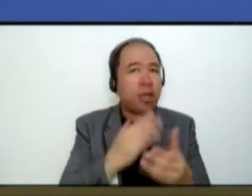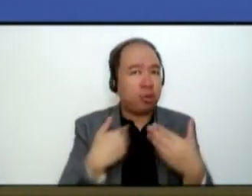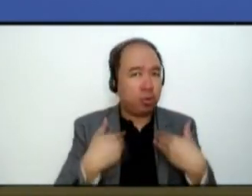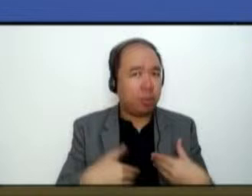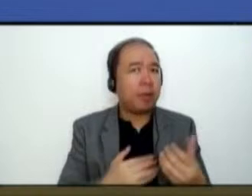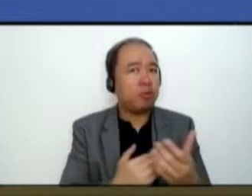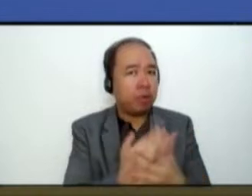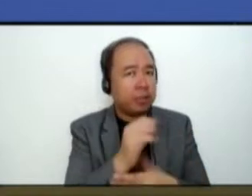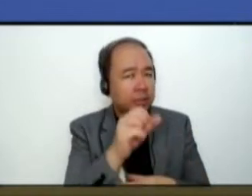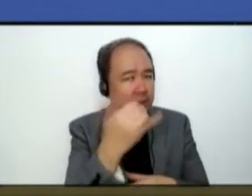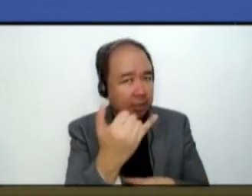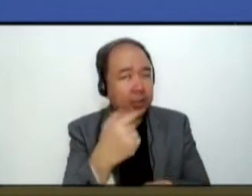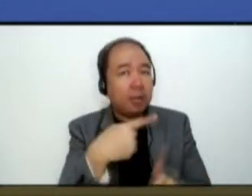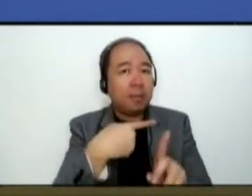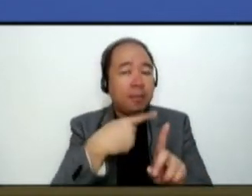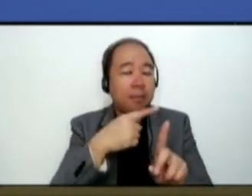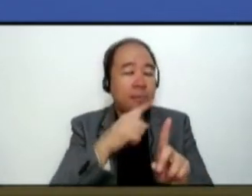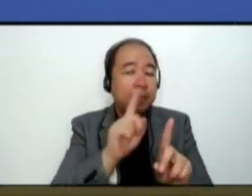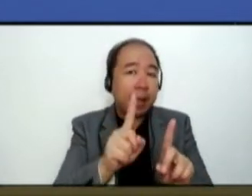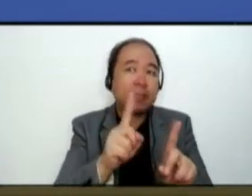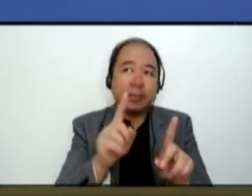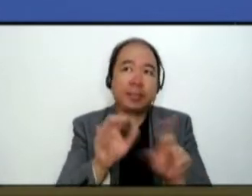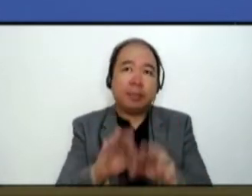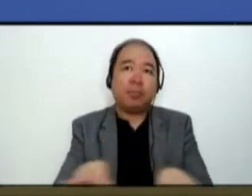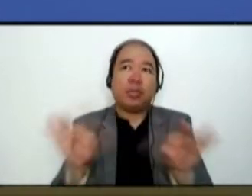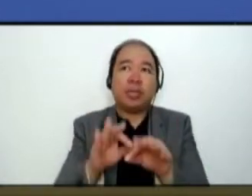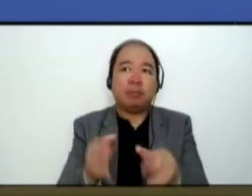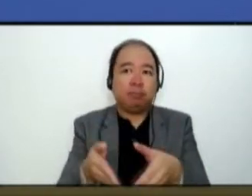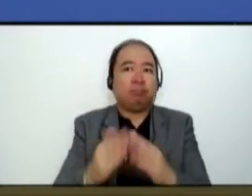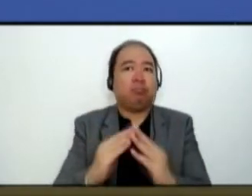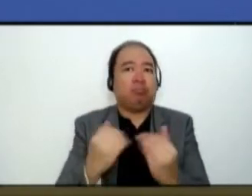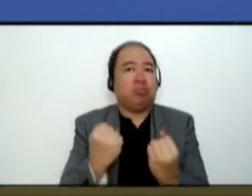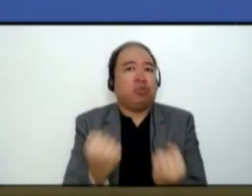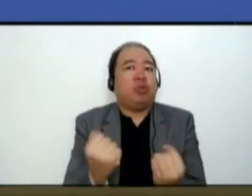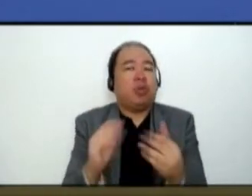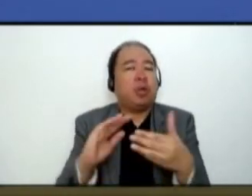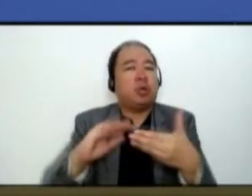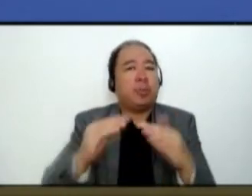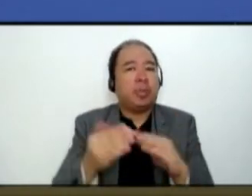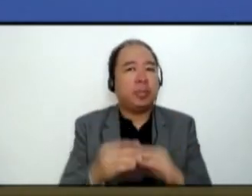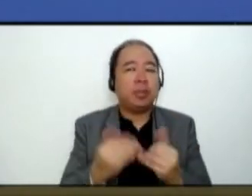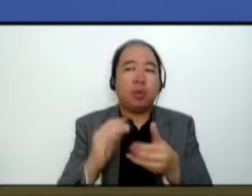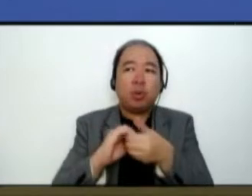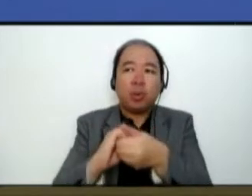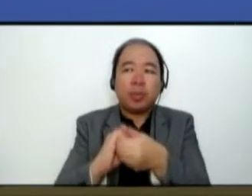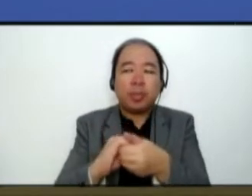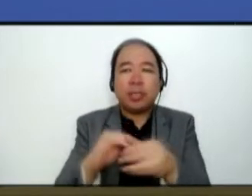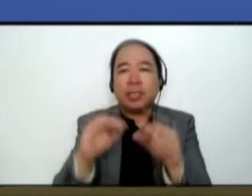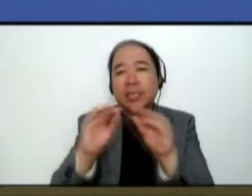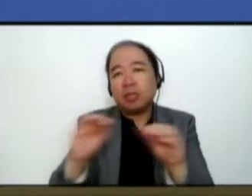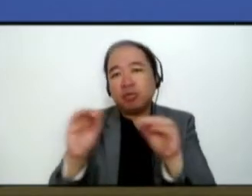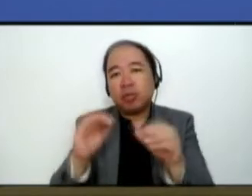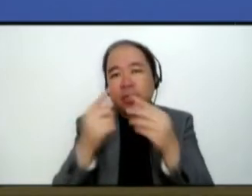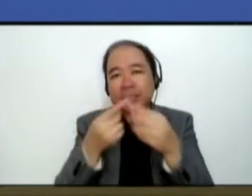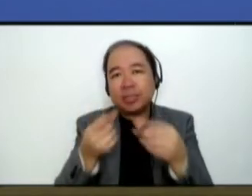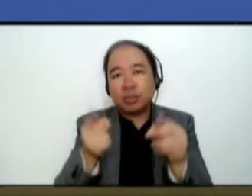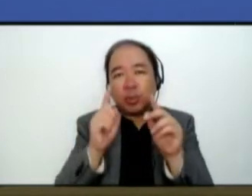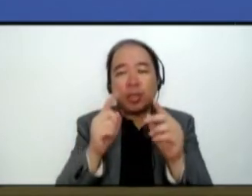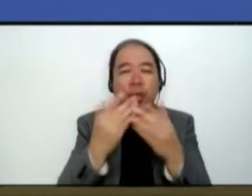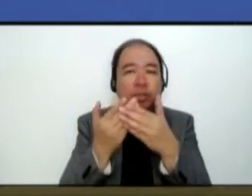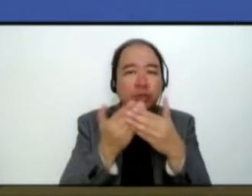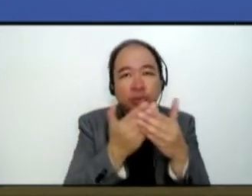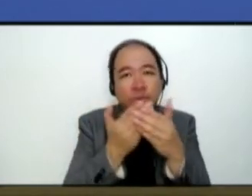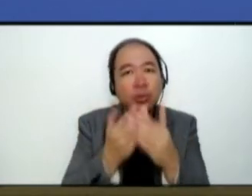also essential to building a more resilient society. Our collaboration with educational institutions and the private